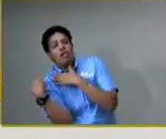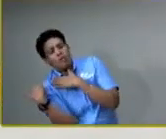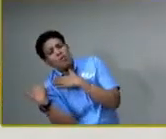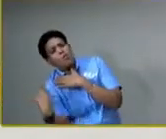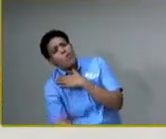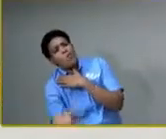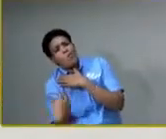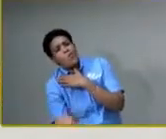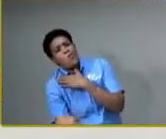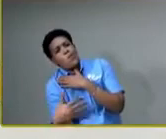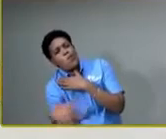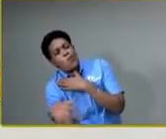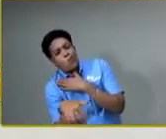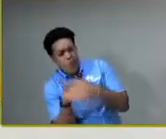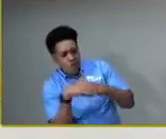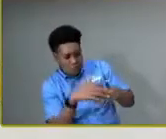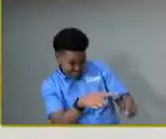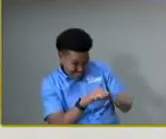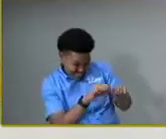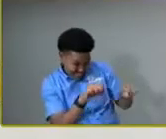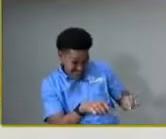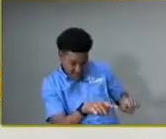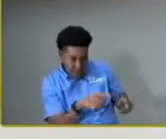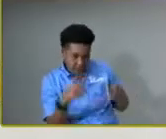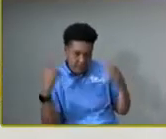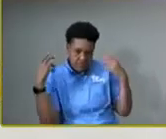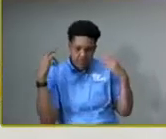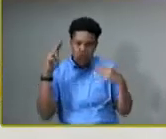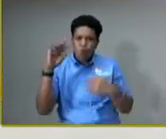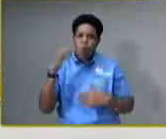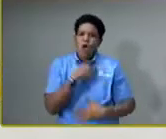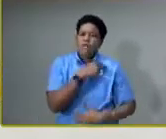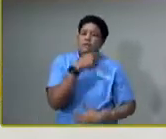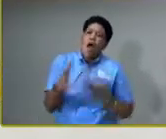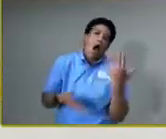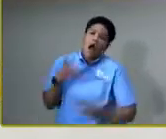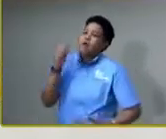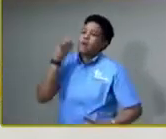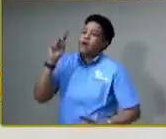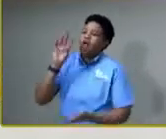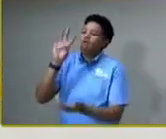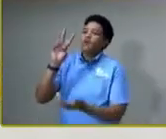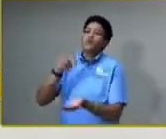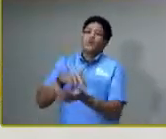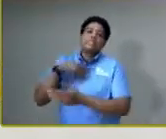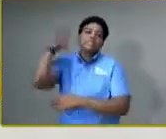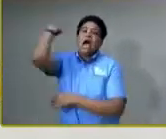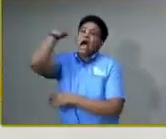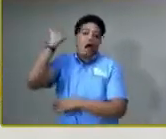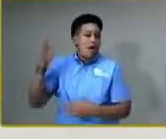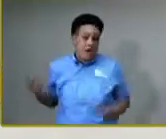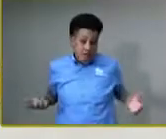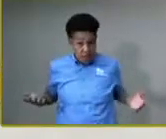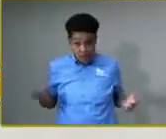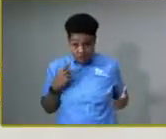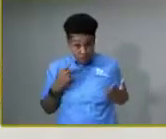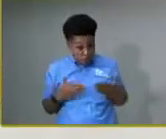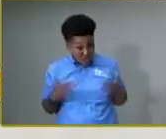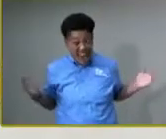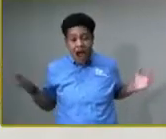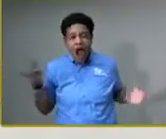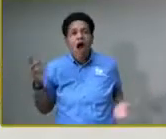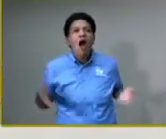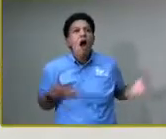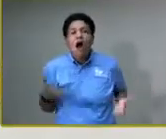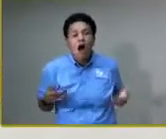additional strain on the University Hospital of the West Indies and across the board, generally speaking. So I